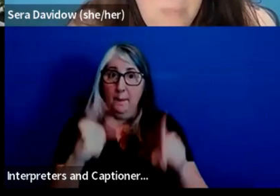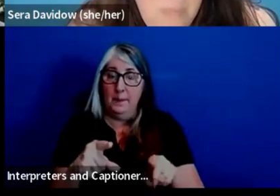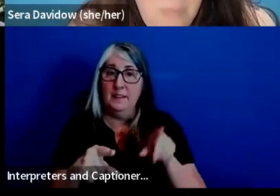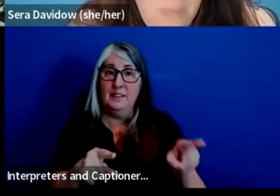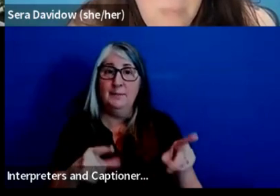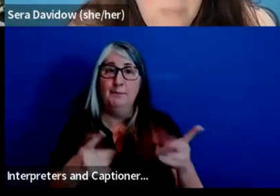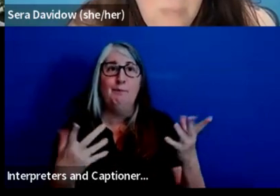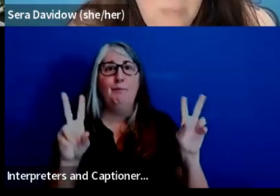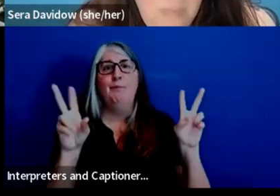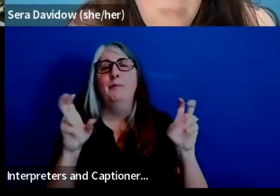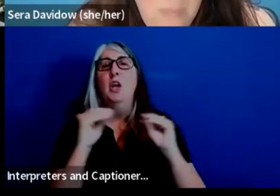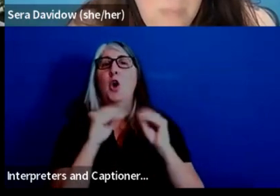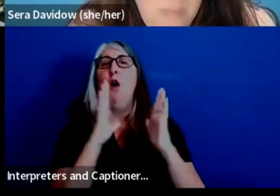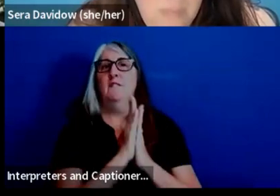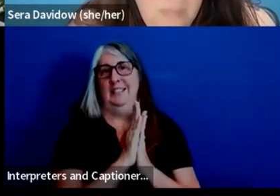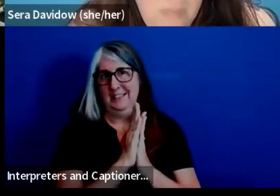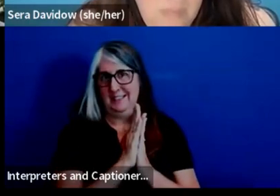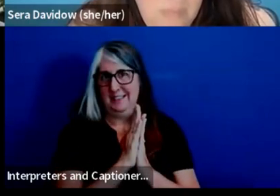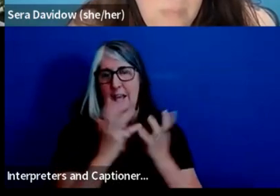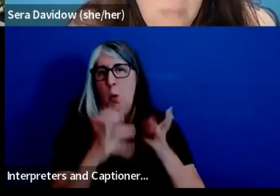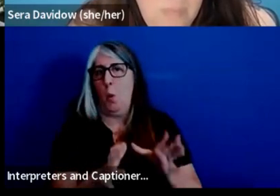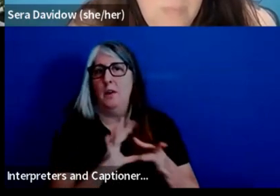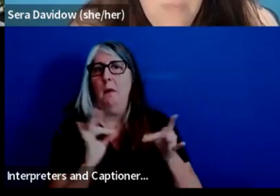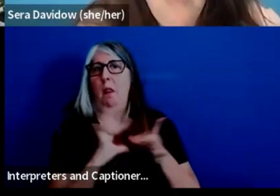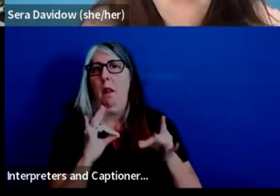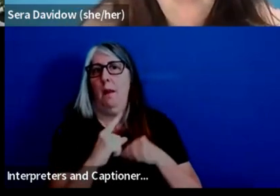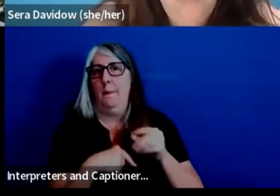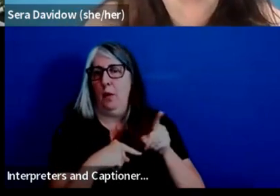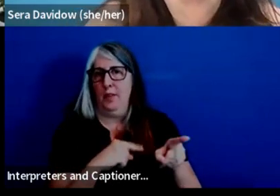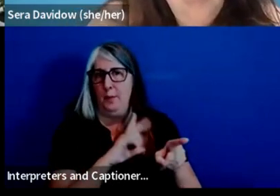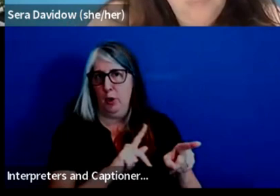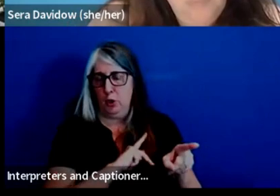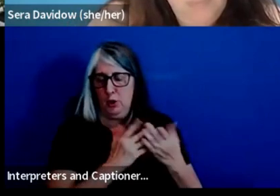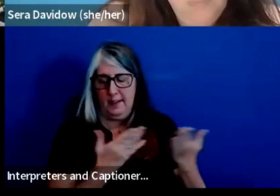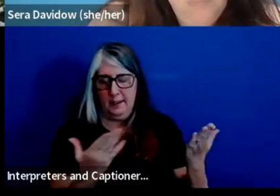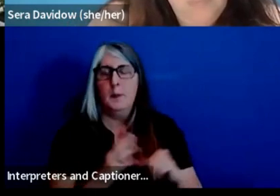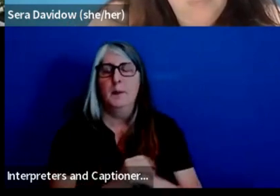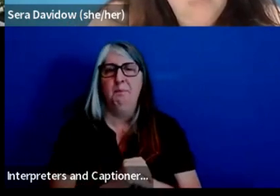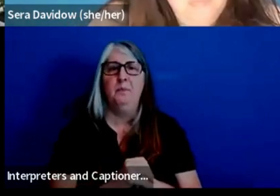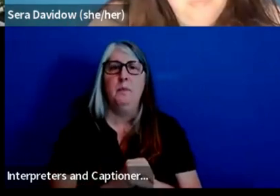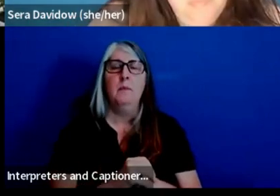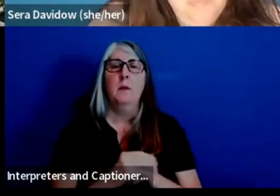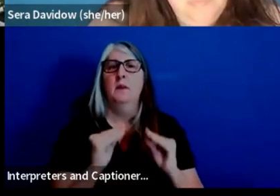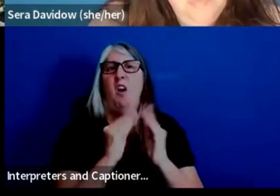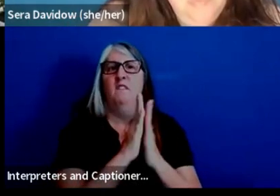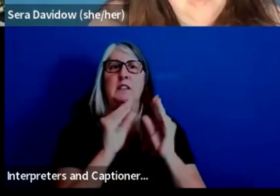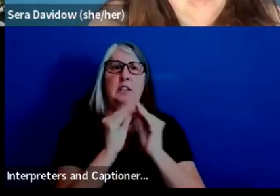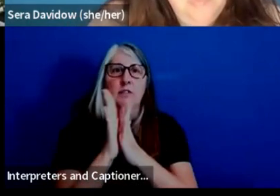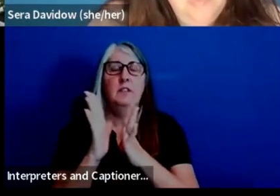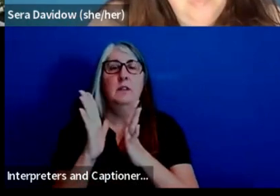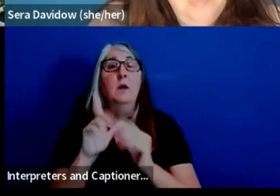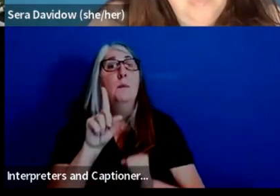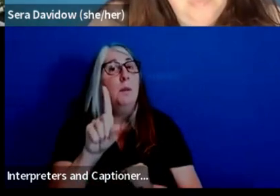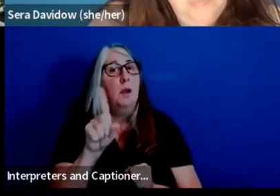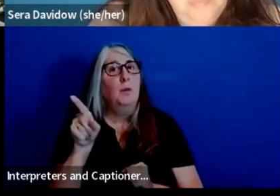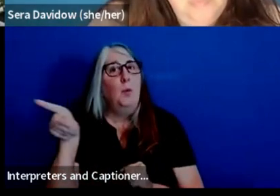conflicts, let's just say, without getting too much into this person's personal things. What was effective about it was the person was